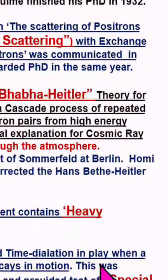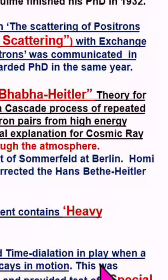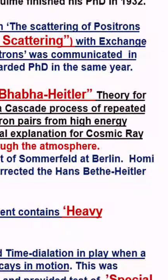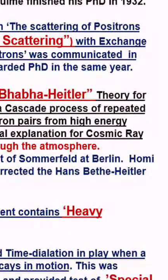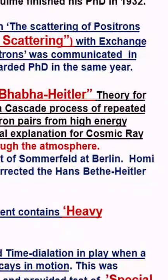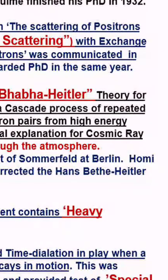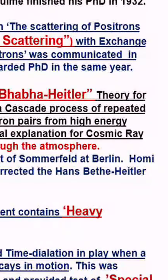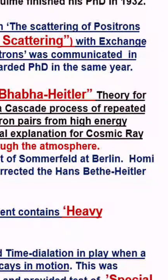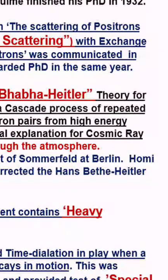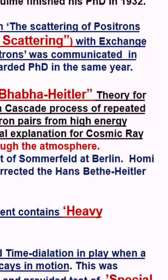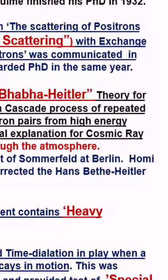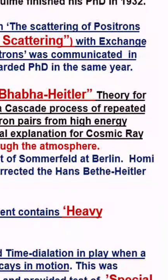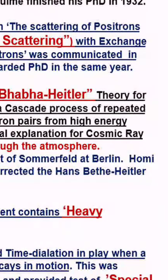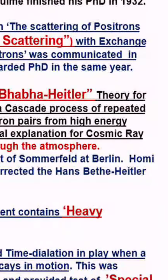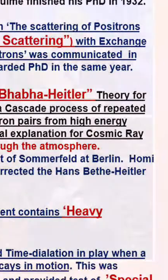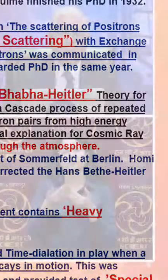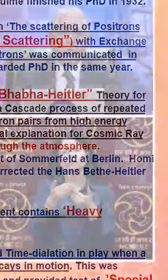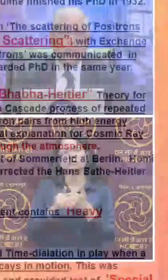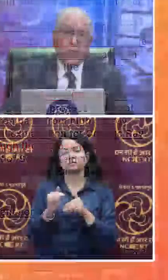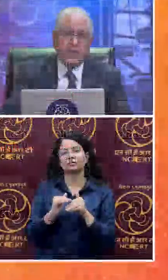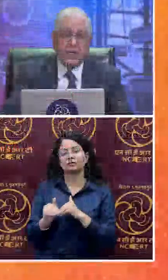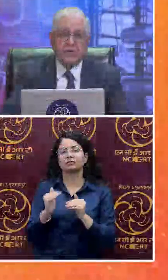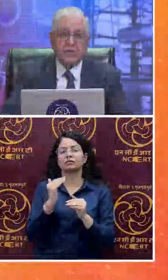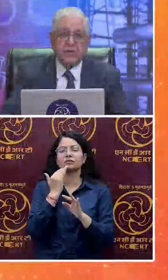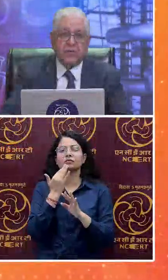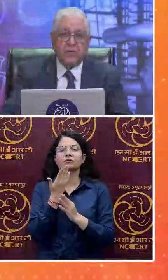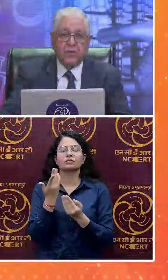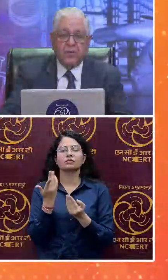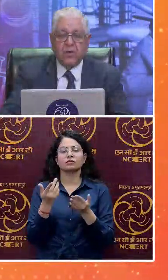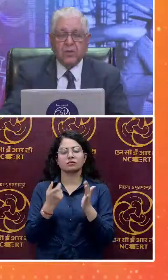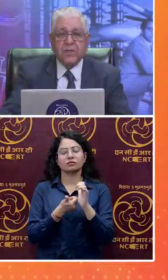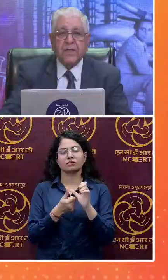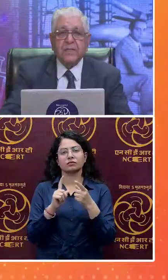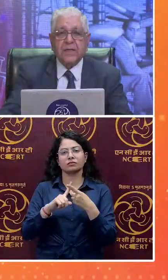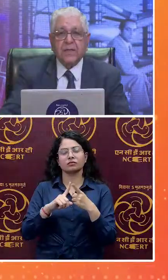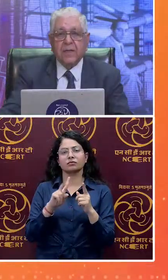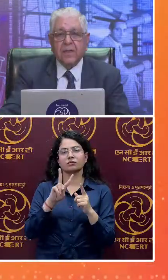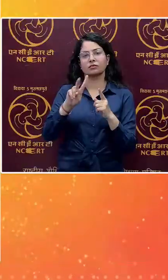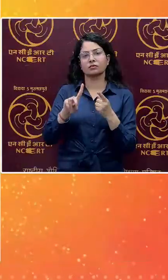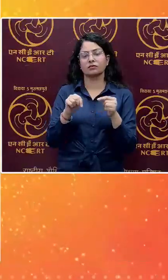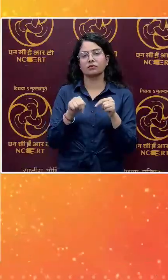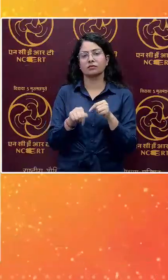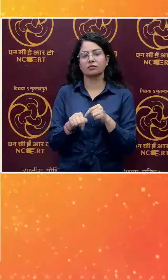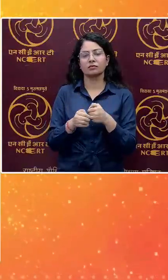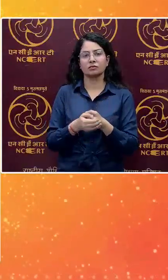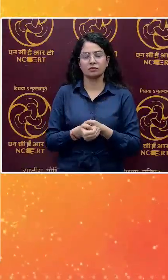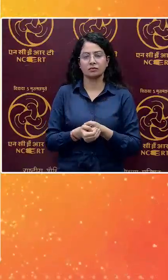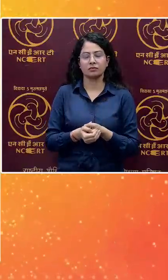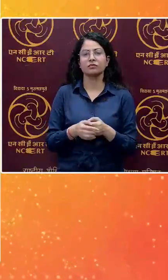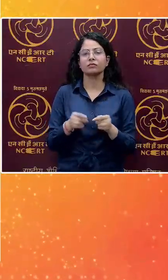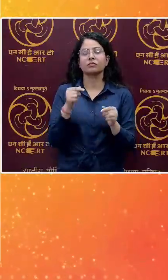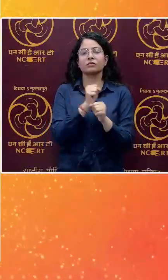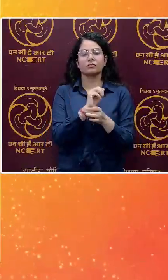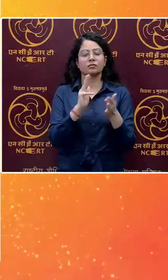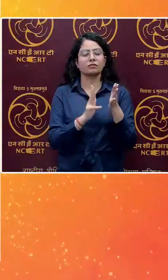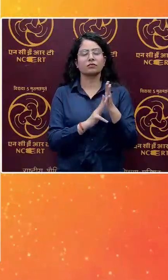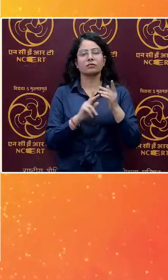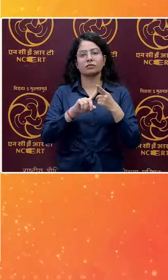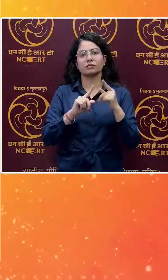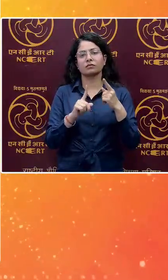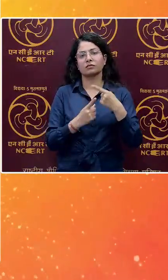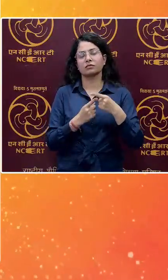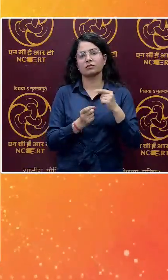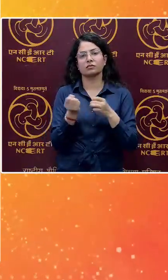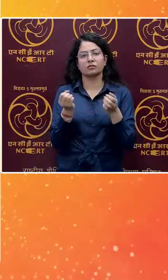decay spontaneously while they are moving at relativistic velocities, then the Einstein's theory of relativity comes